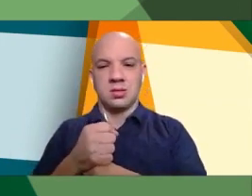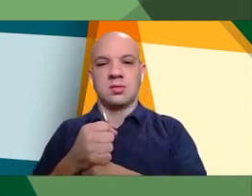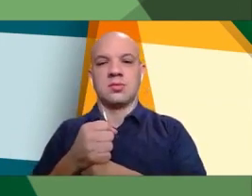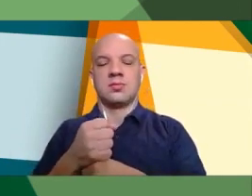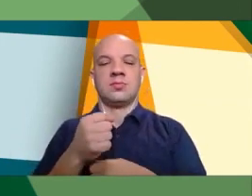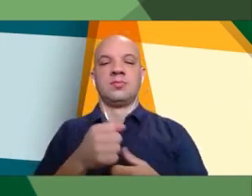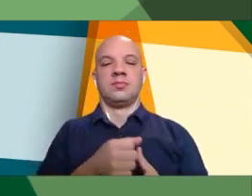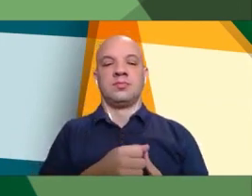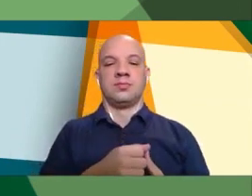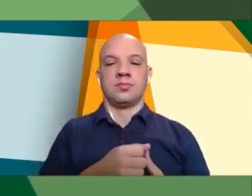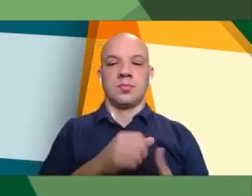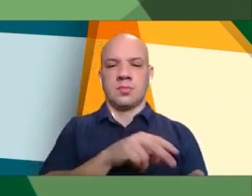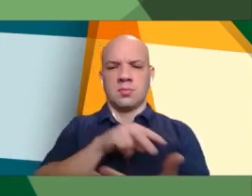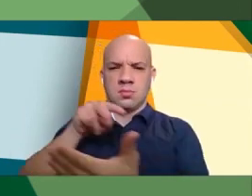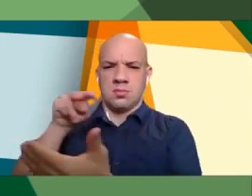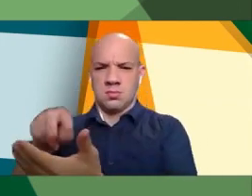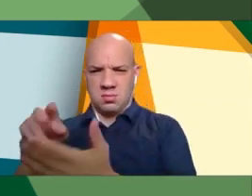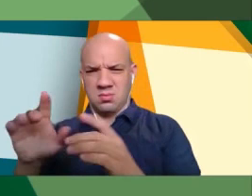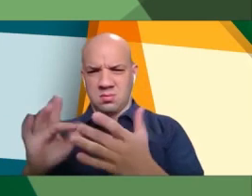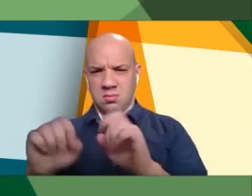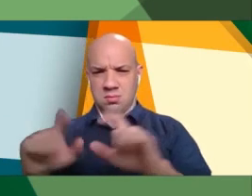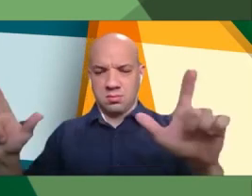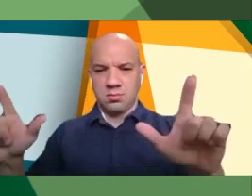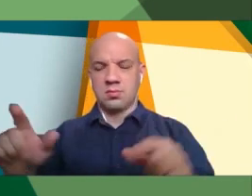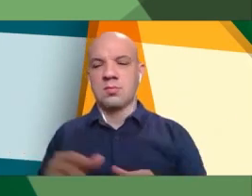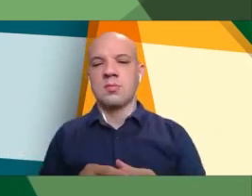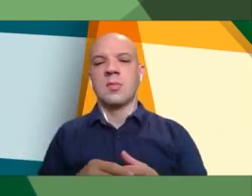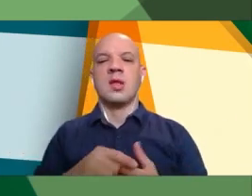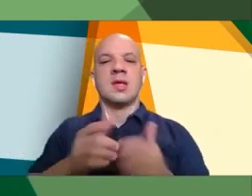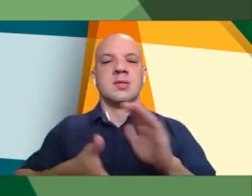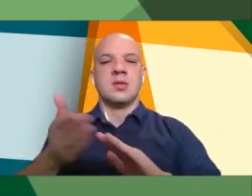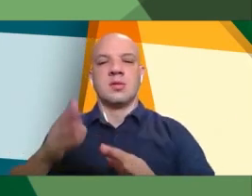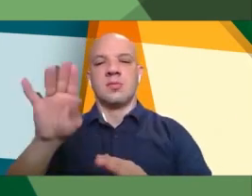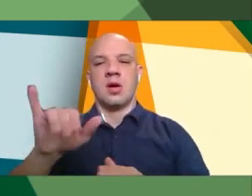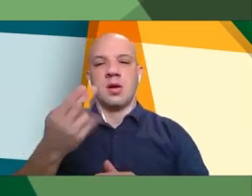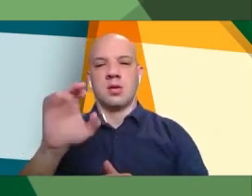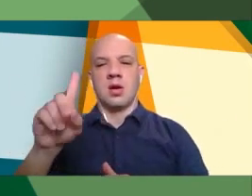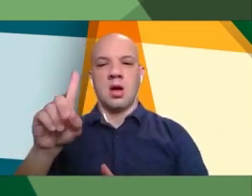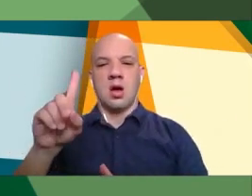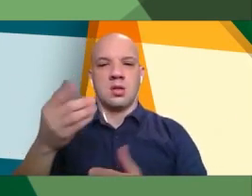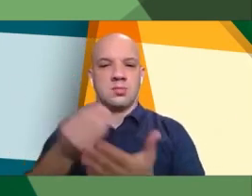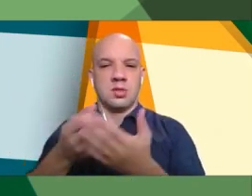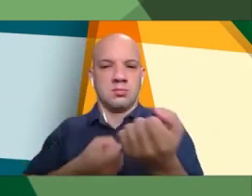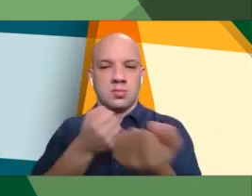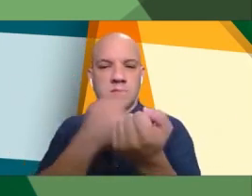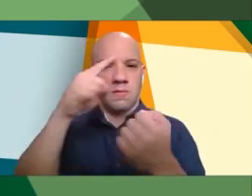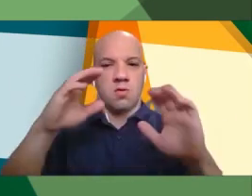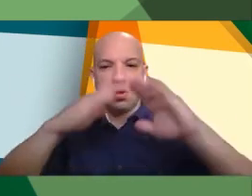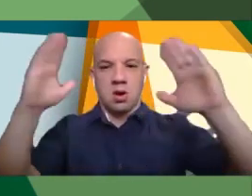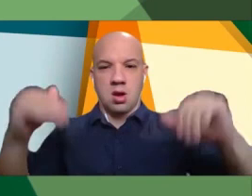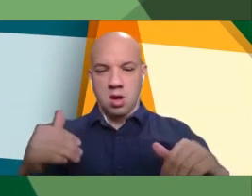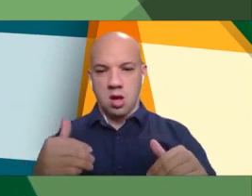businesses concerned of contracting opportunities generated by HUD financial assistance for housing